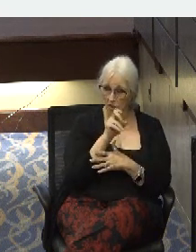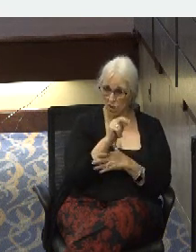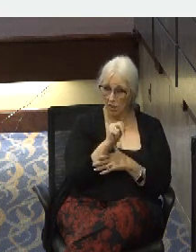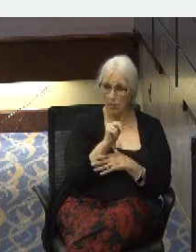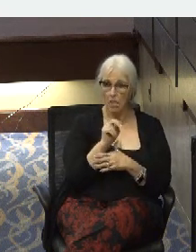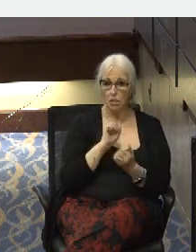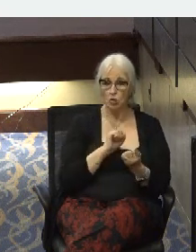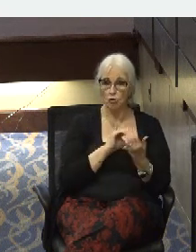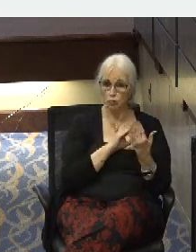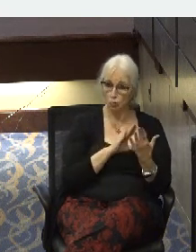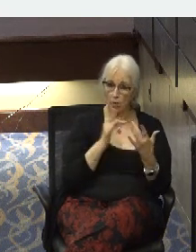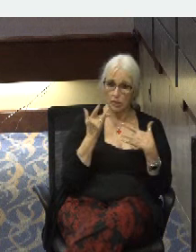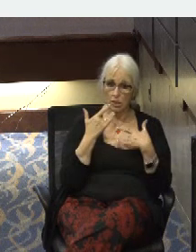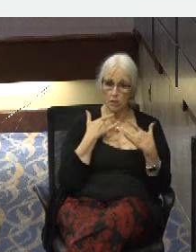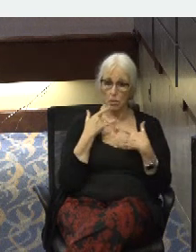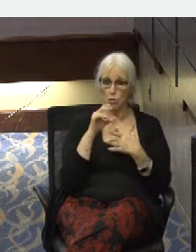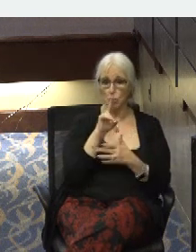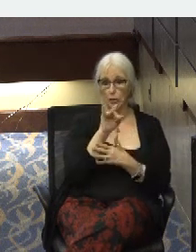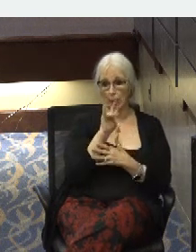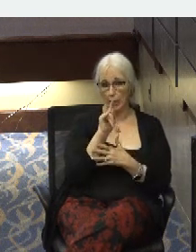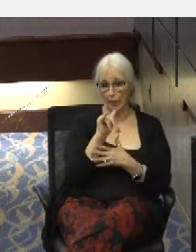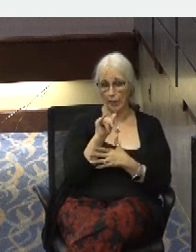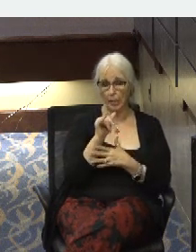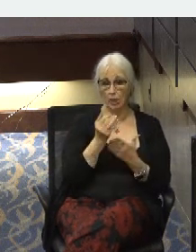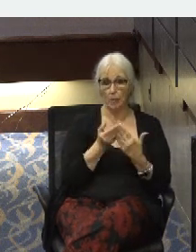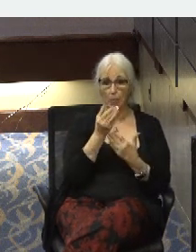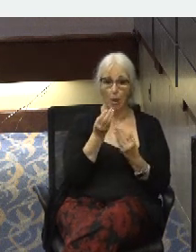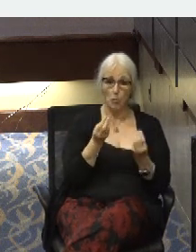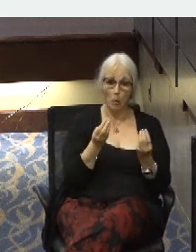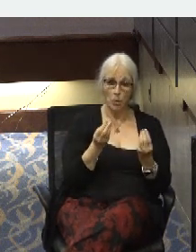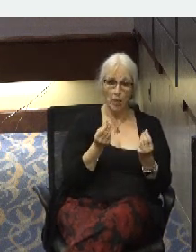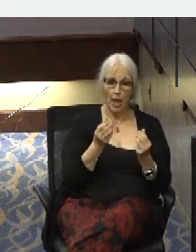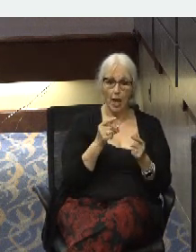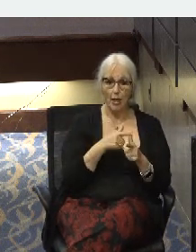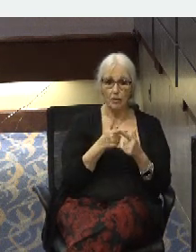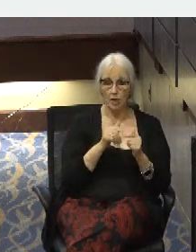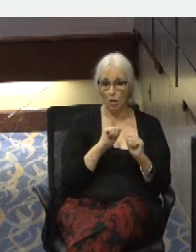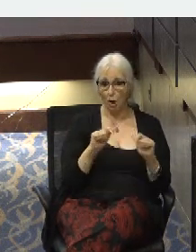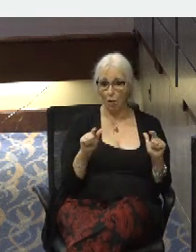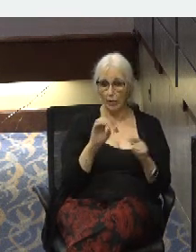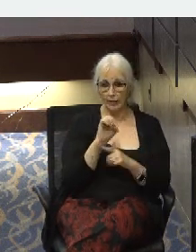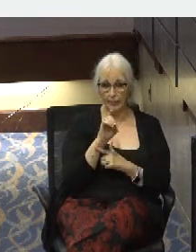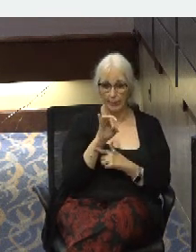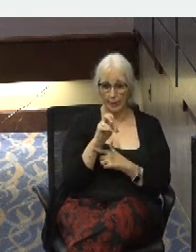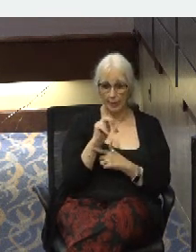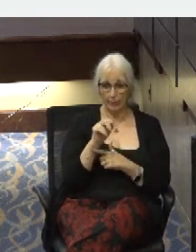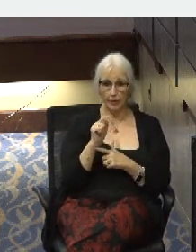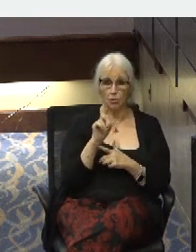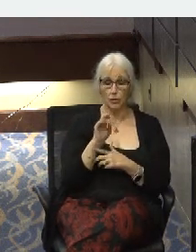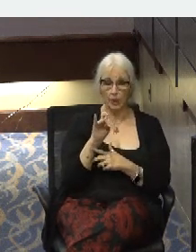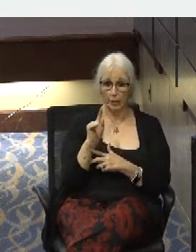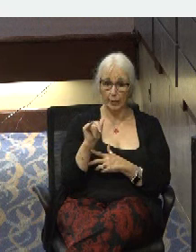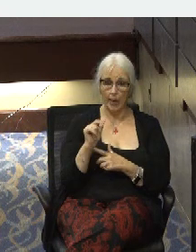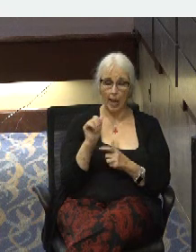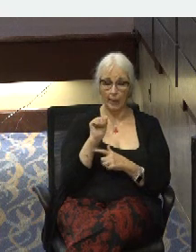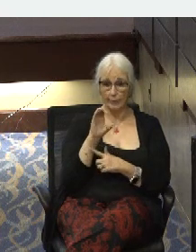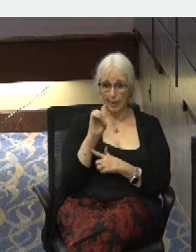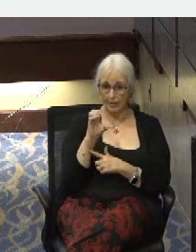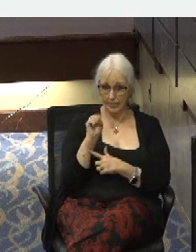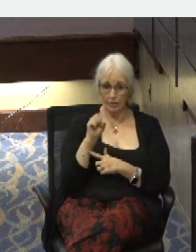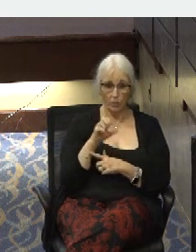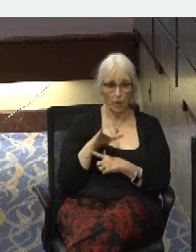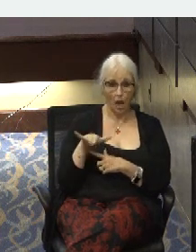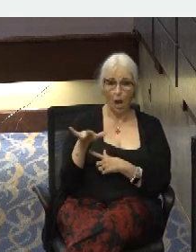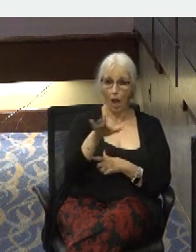address concerns with utility service to nearby properties, which is that all existing utility access and service for surrounding properties